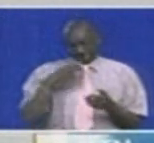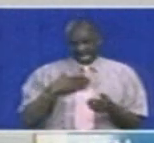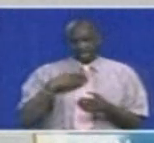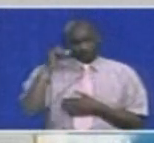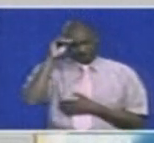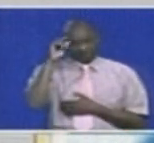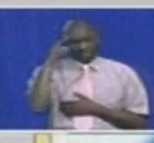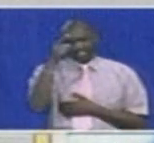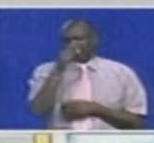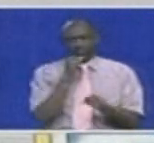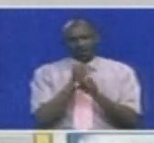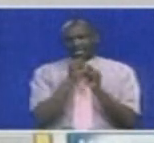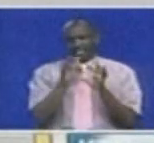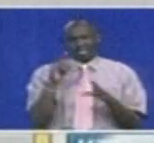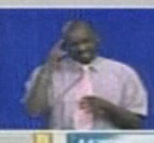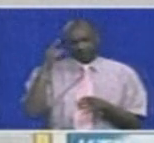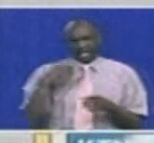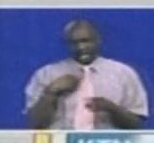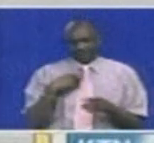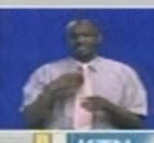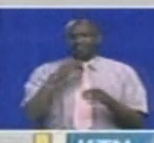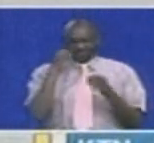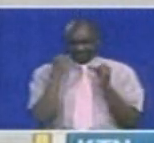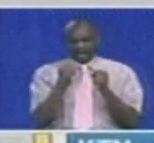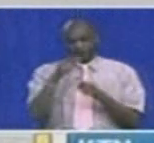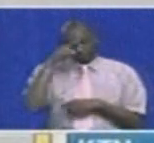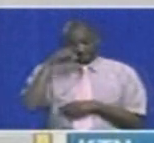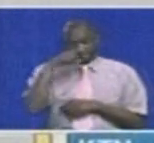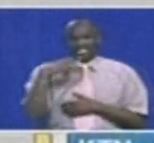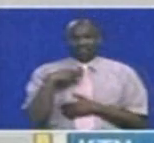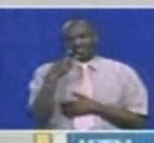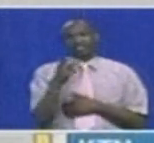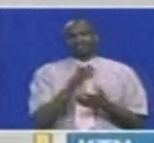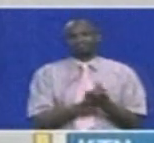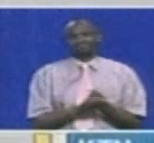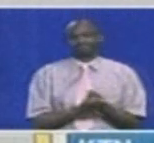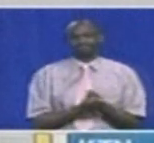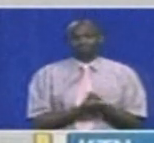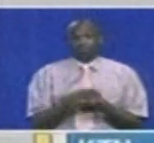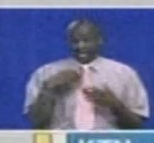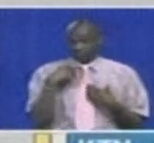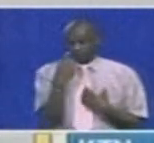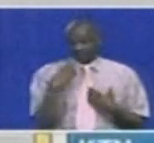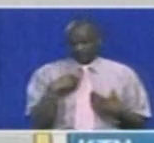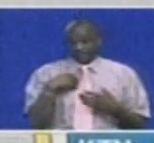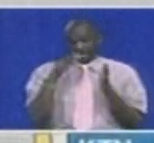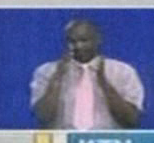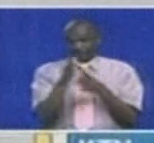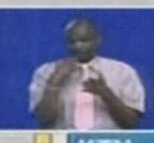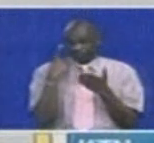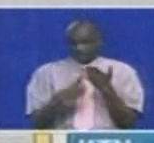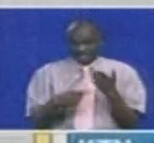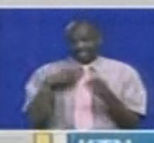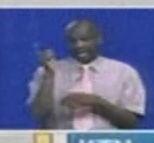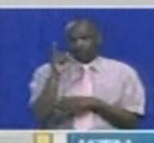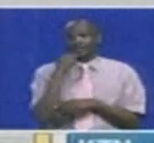it won't work. I suggest we have firm policies in immigration. There's one here from Abdirahim Tawane in Nairobi